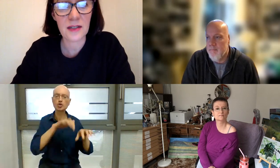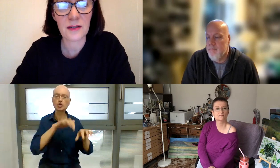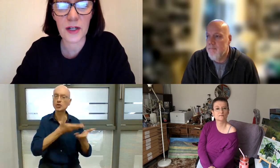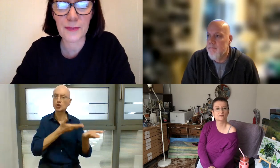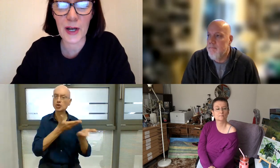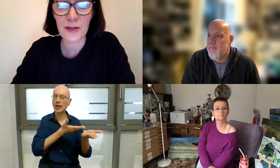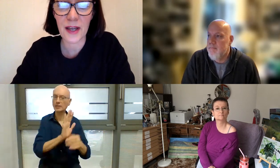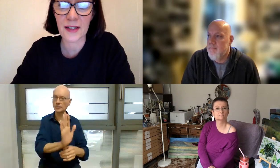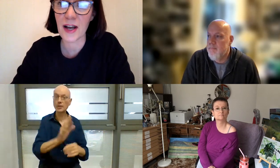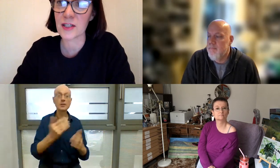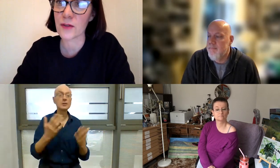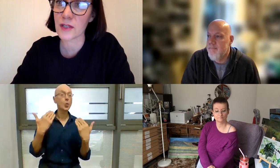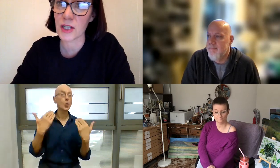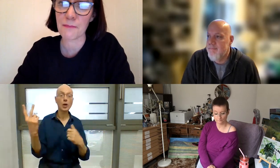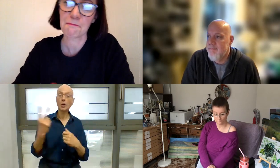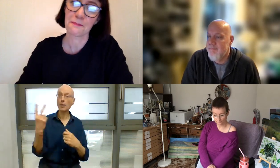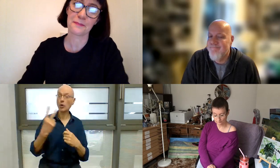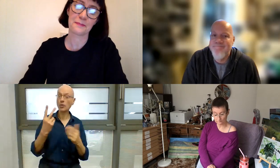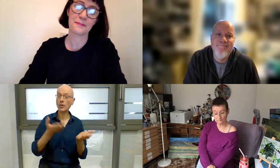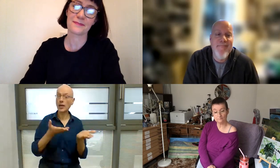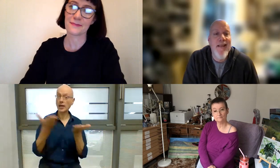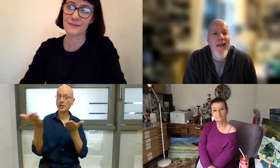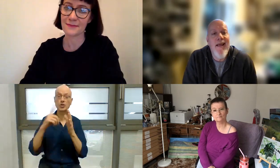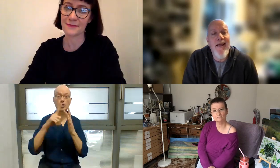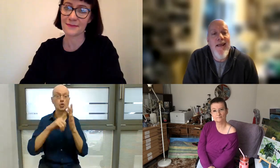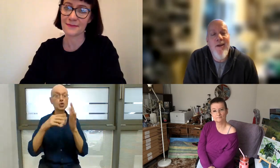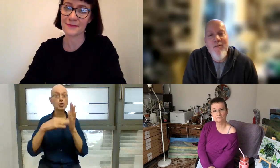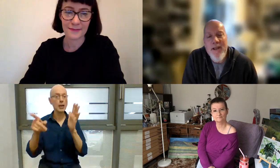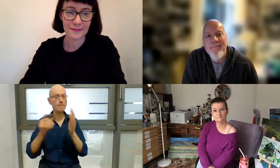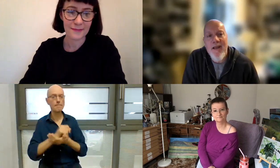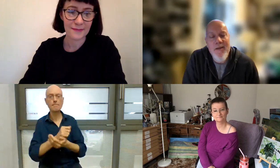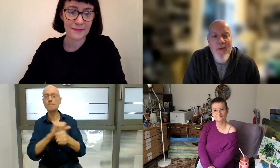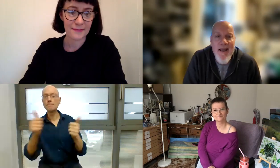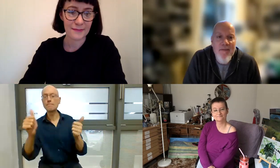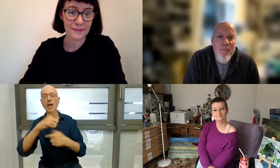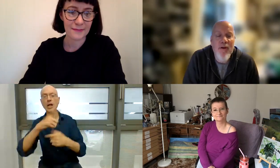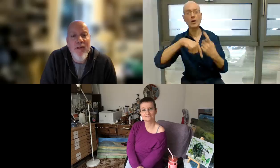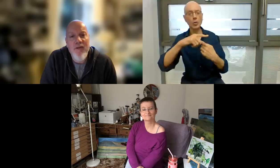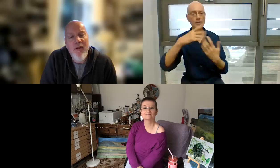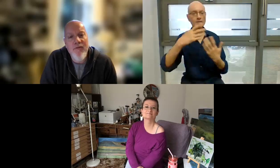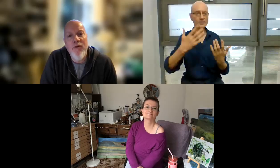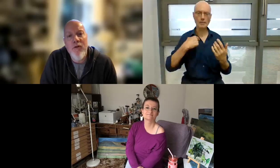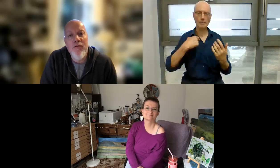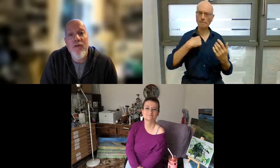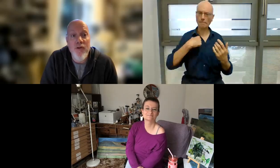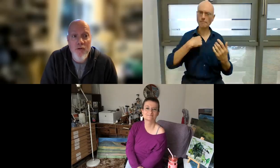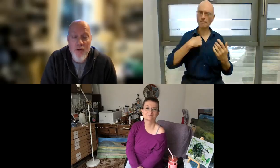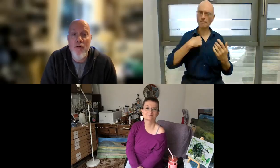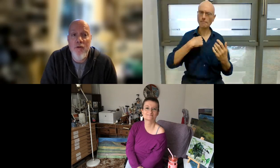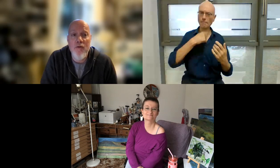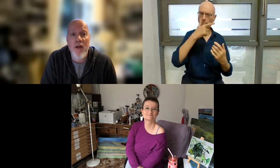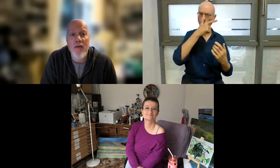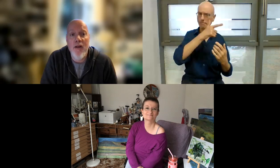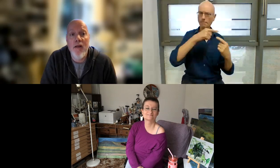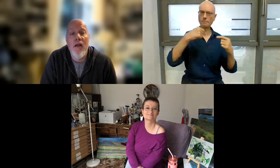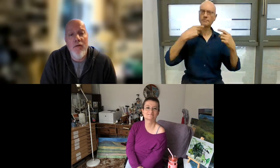that said, welcome both, and I'll hand you over to Jim. Hello everybody. I have the privilege this afternoon of introducing you